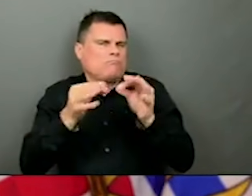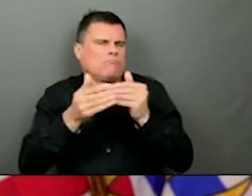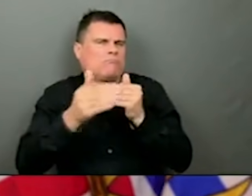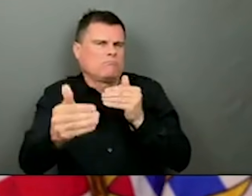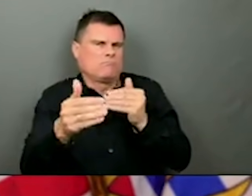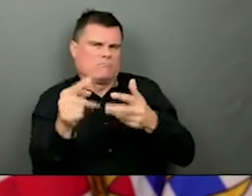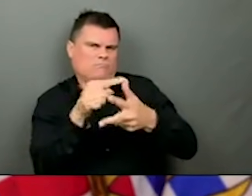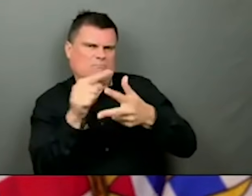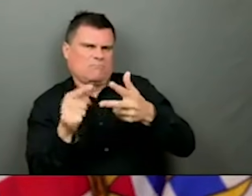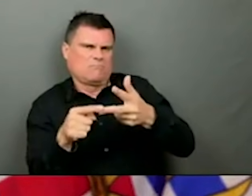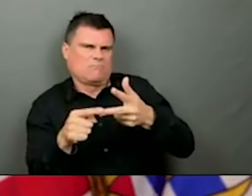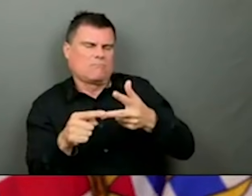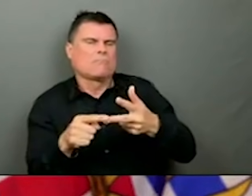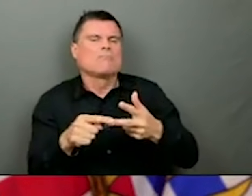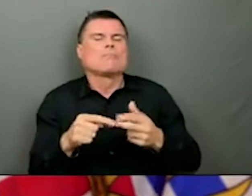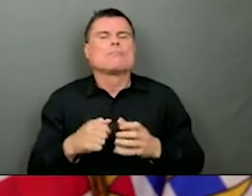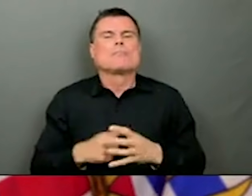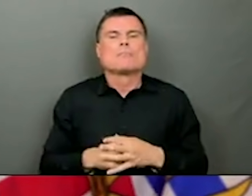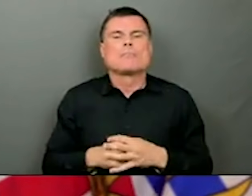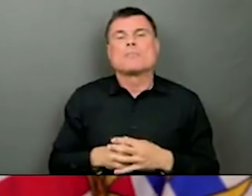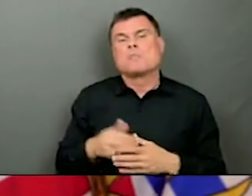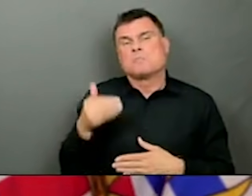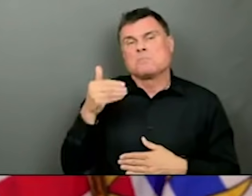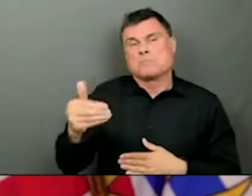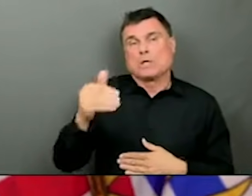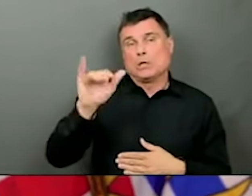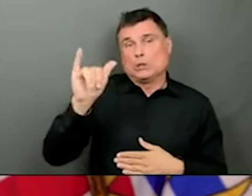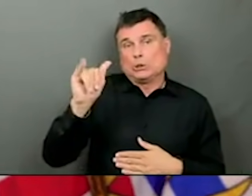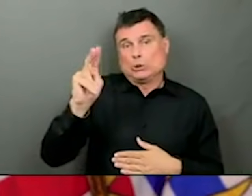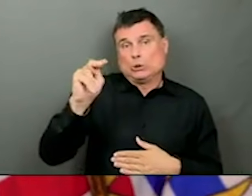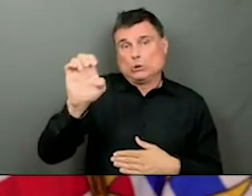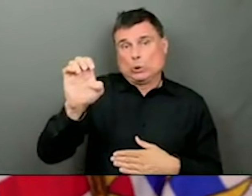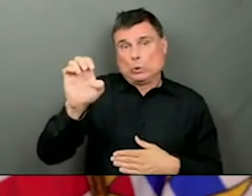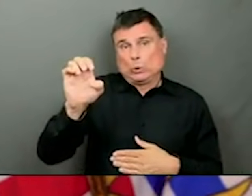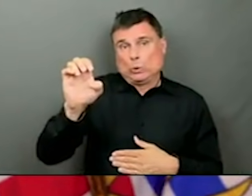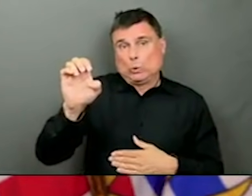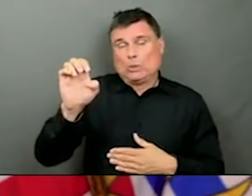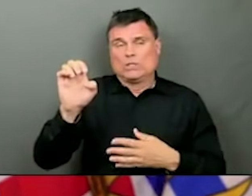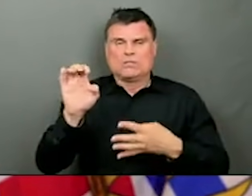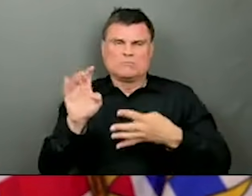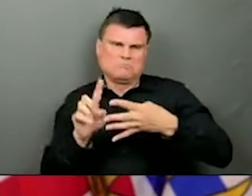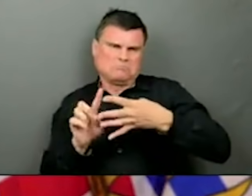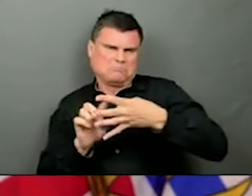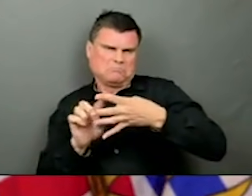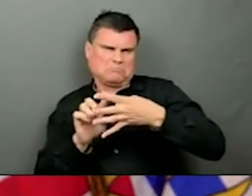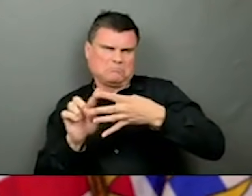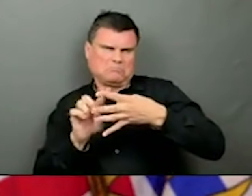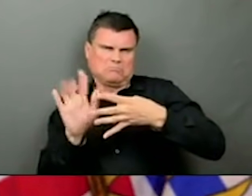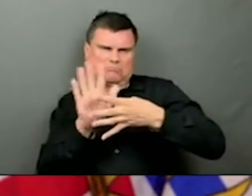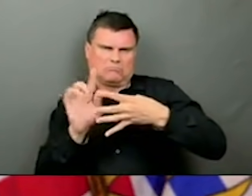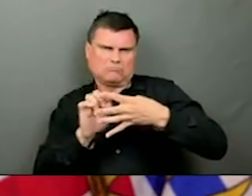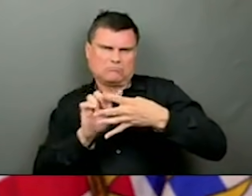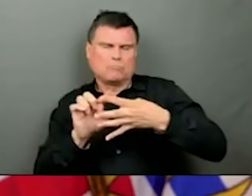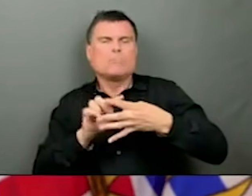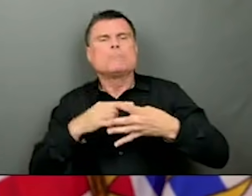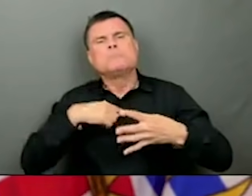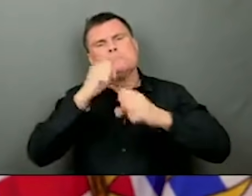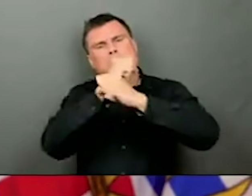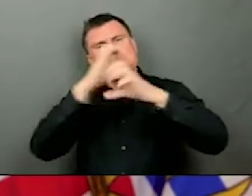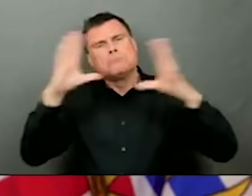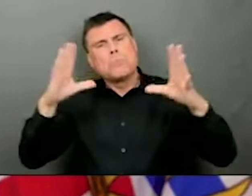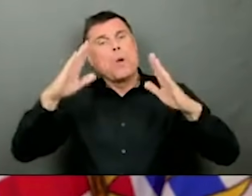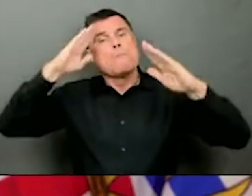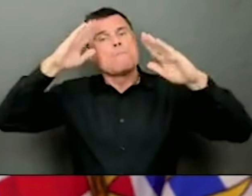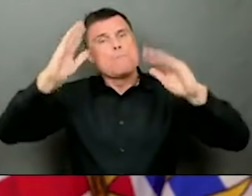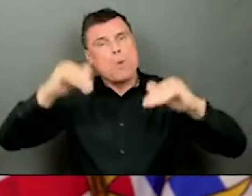of June, we expect to have all of the results in from the immunogenicity studies that were done in the UK and other